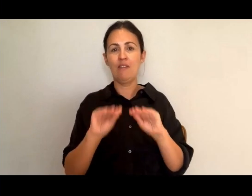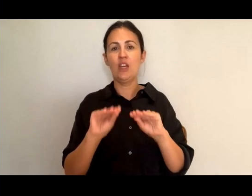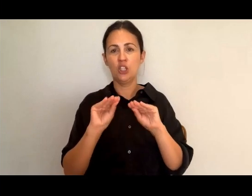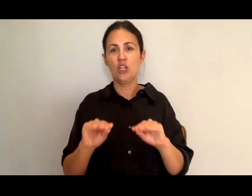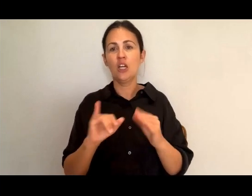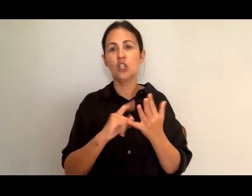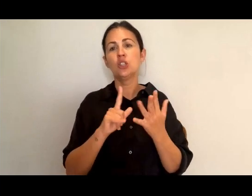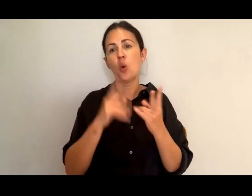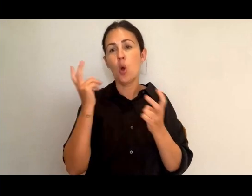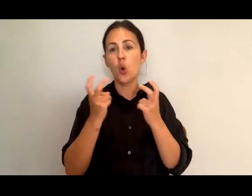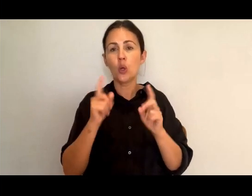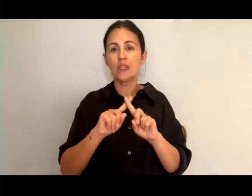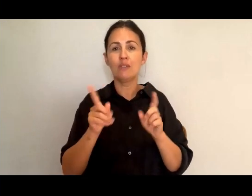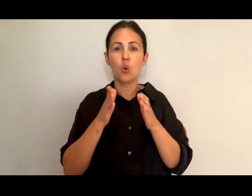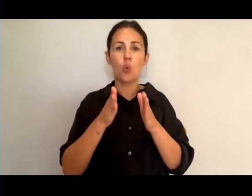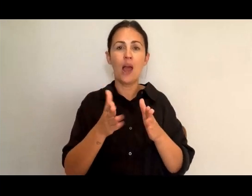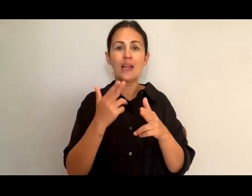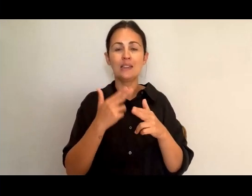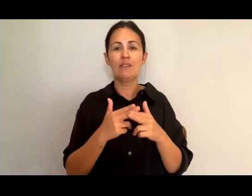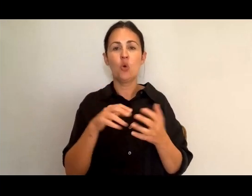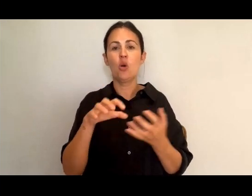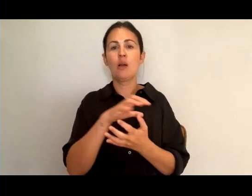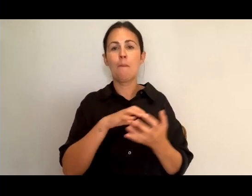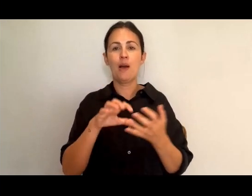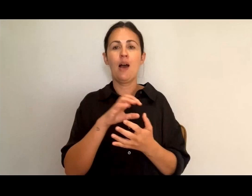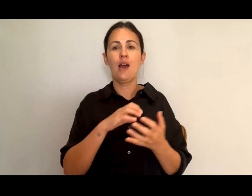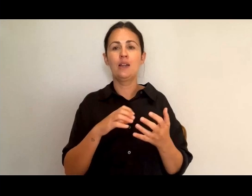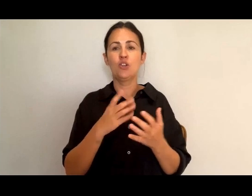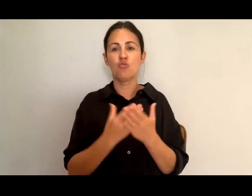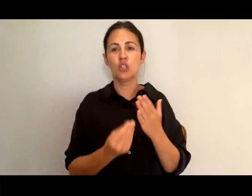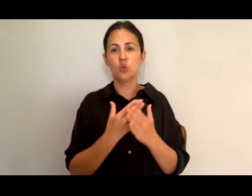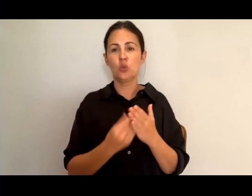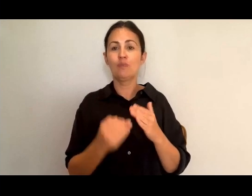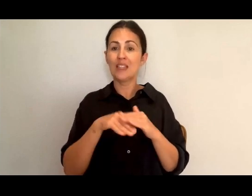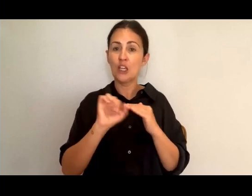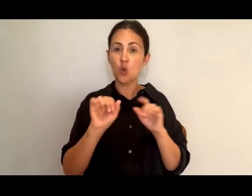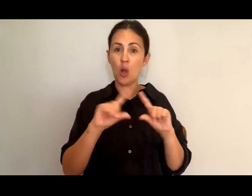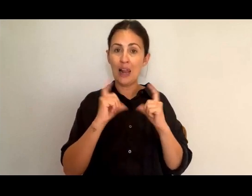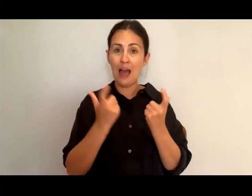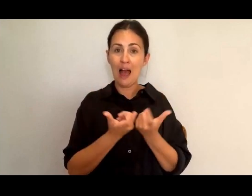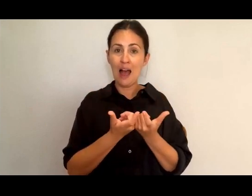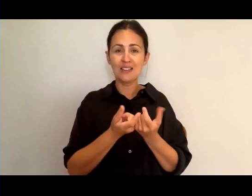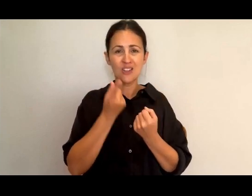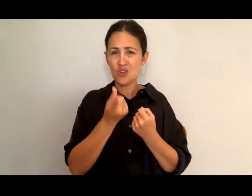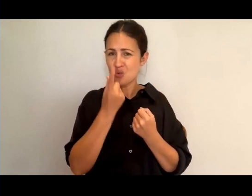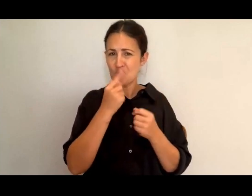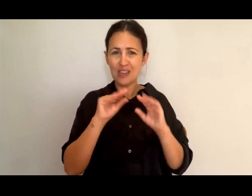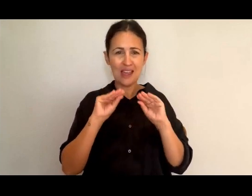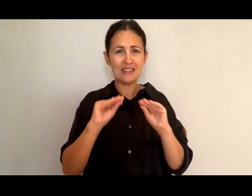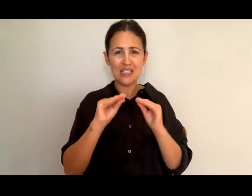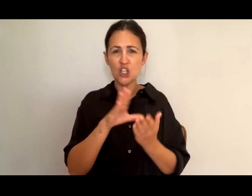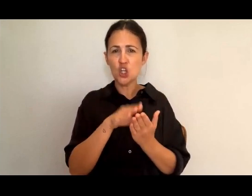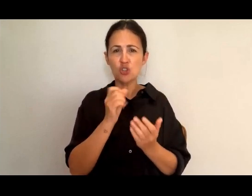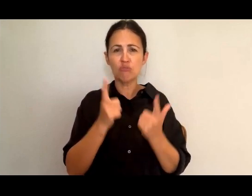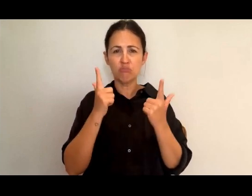combine those different exhibitions. In your classroom, there are some fantastic opportunities to show students recycling on a number of levels. There are